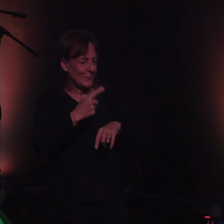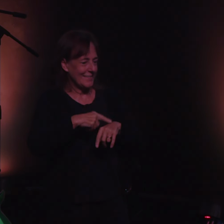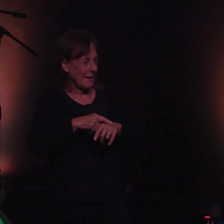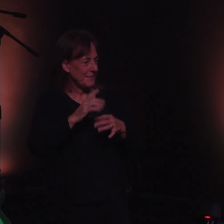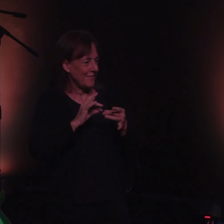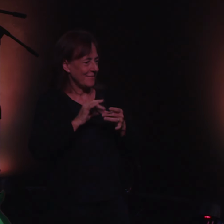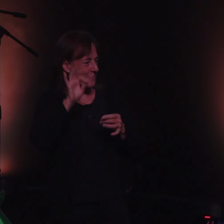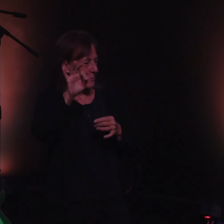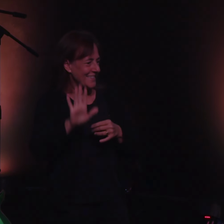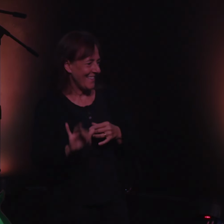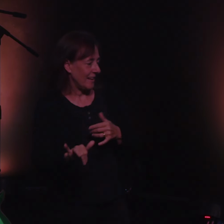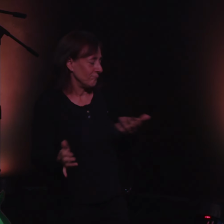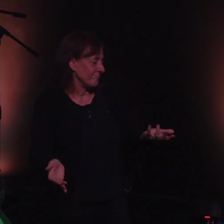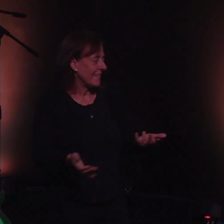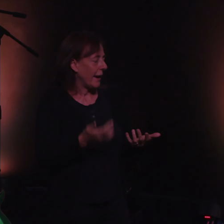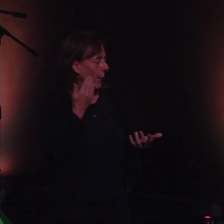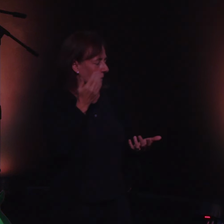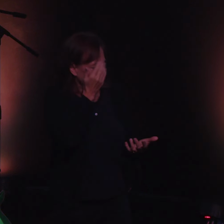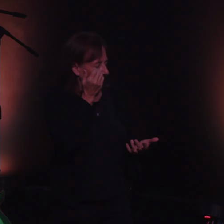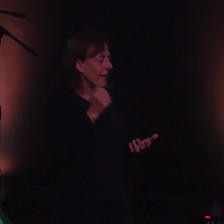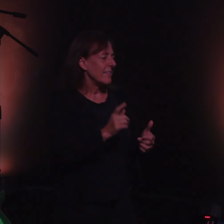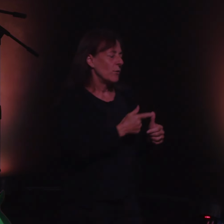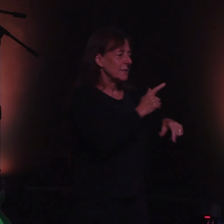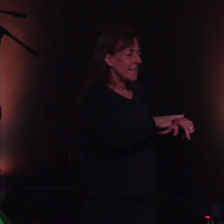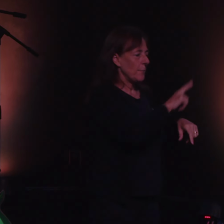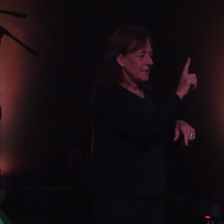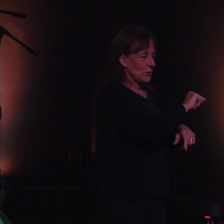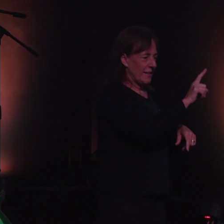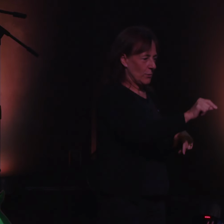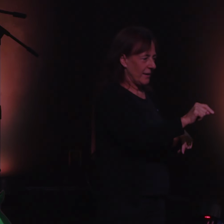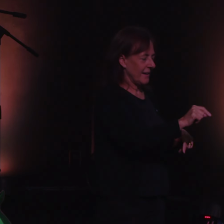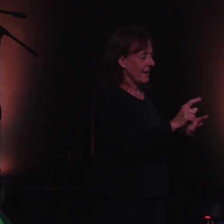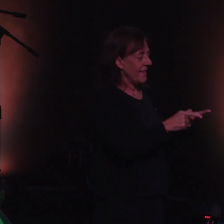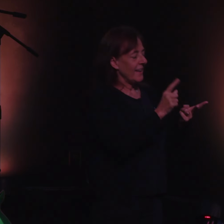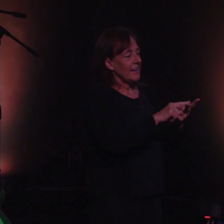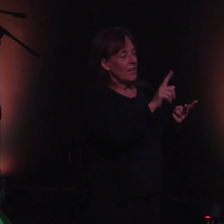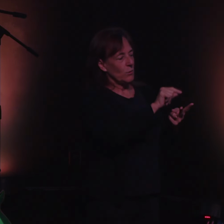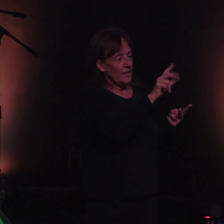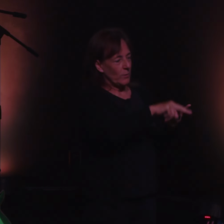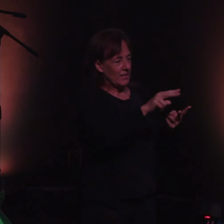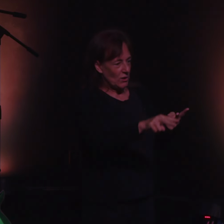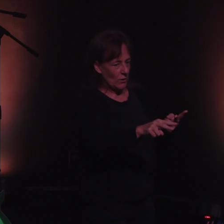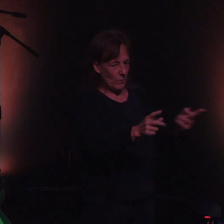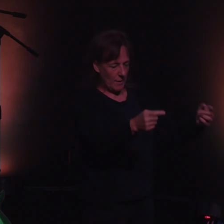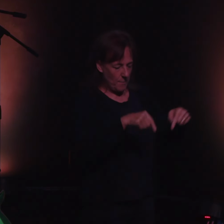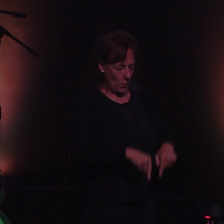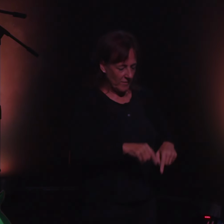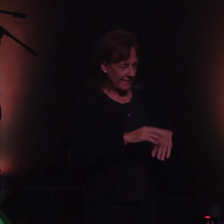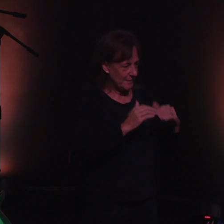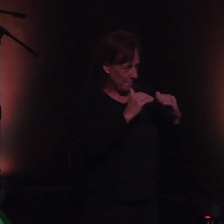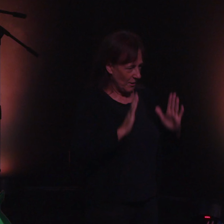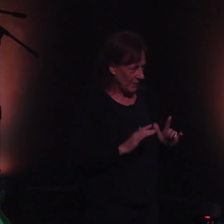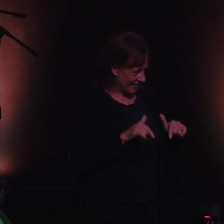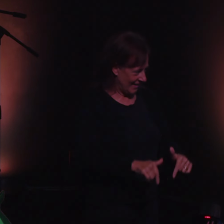right? Life happens. So I preached this in 2020 when we first started. I preached it in 2022 as we had been in this building and kind of got into a